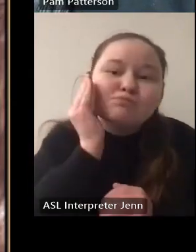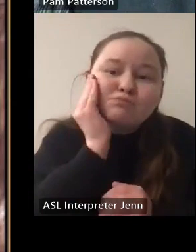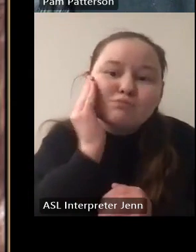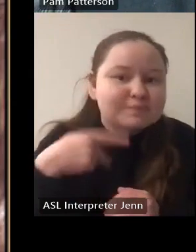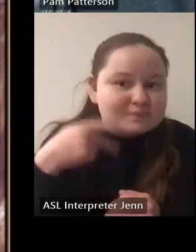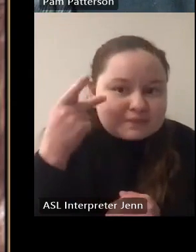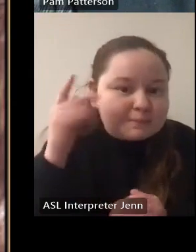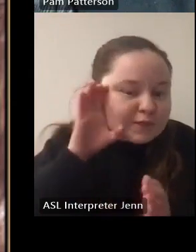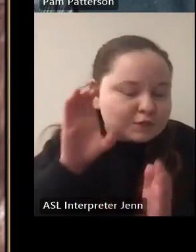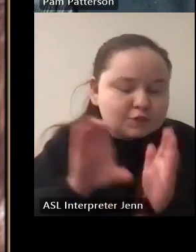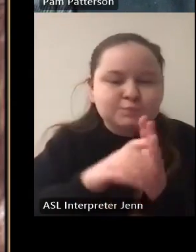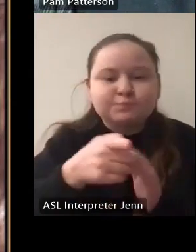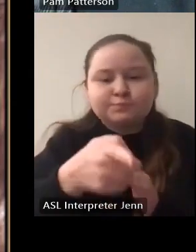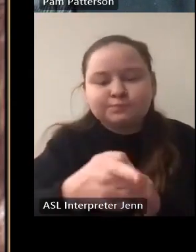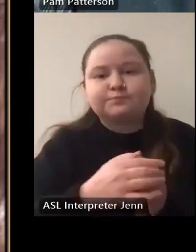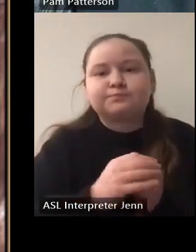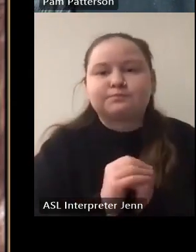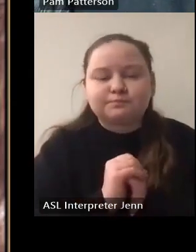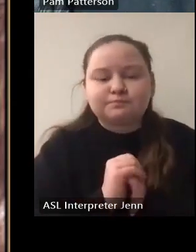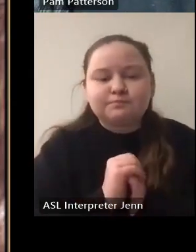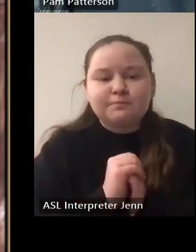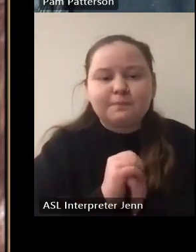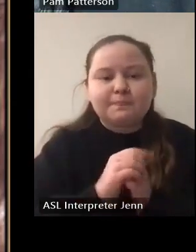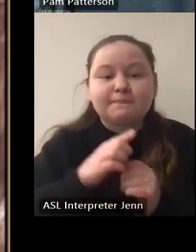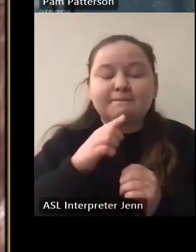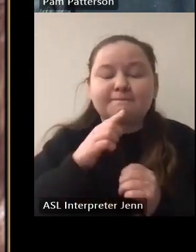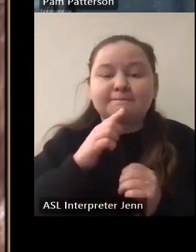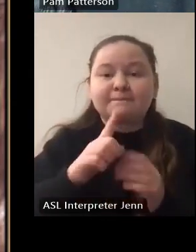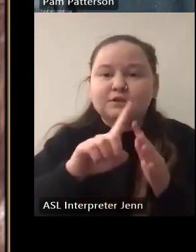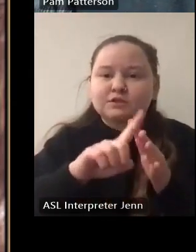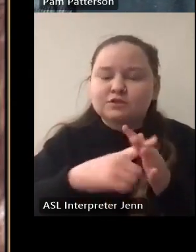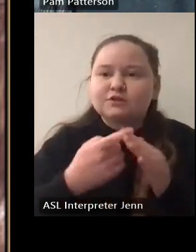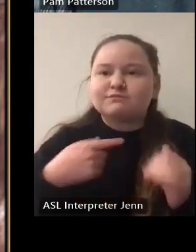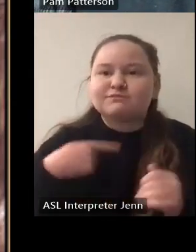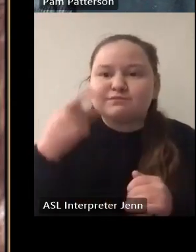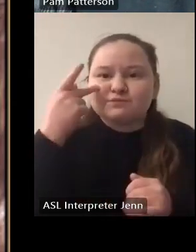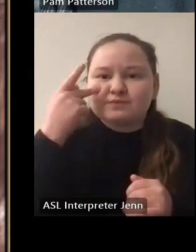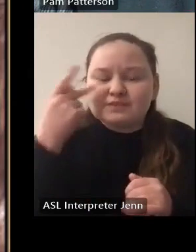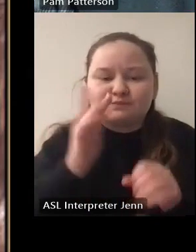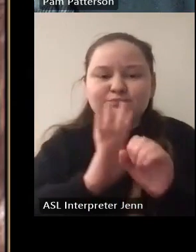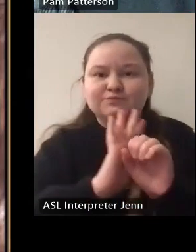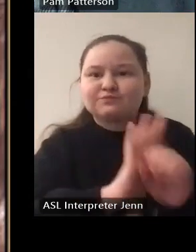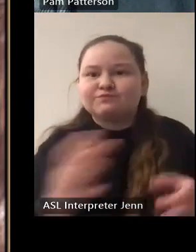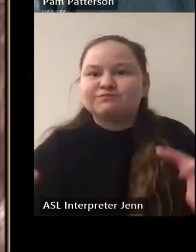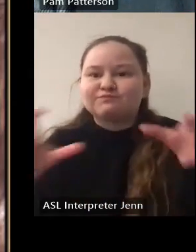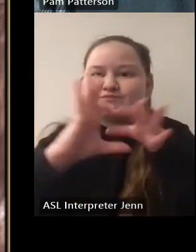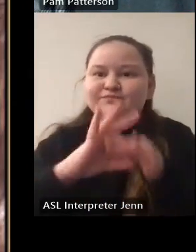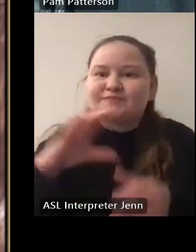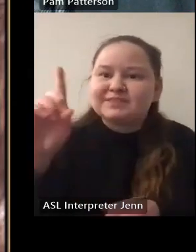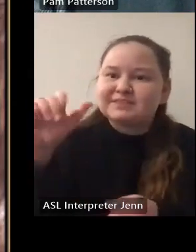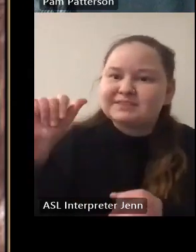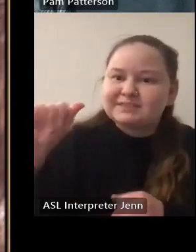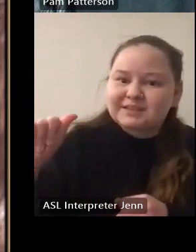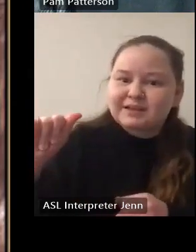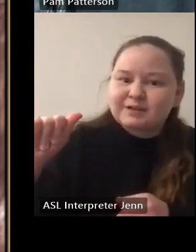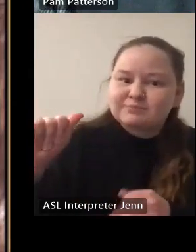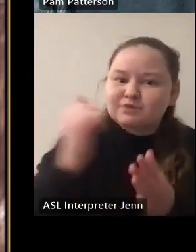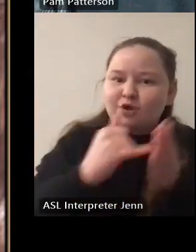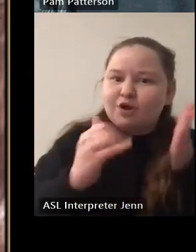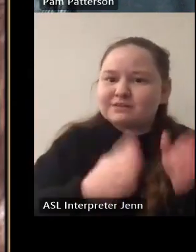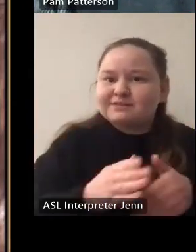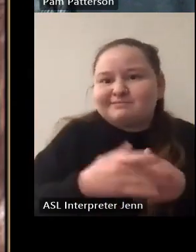early circumstances surrounding this film speak to the suppression of a disabled artist's self-created, directed, sexy film